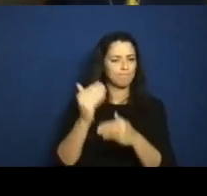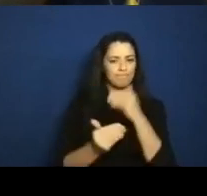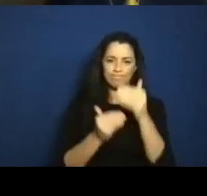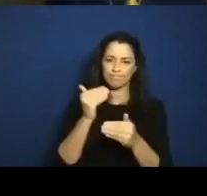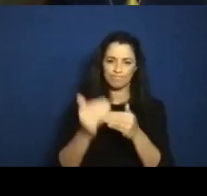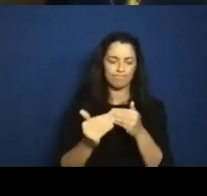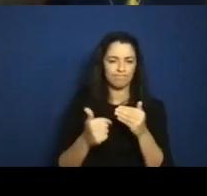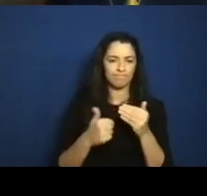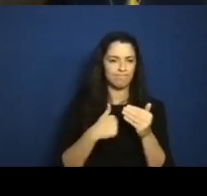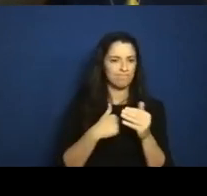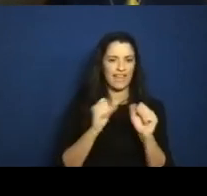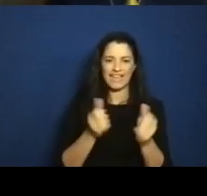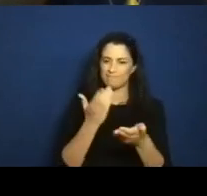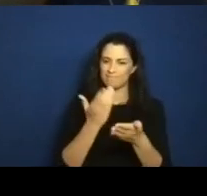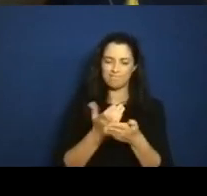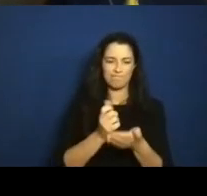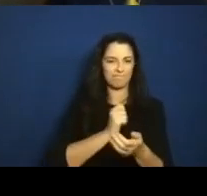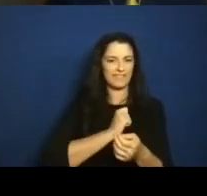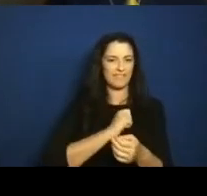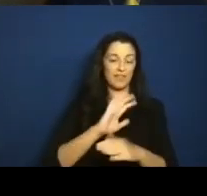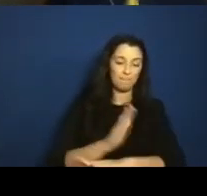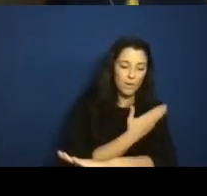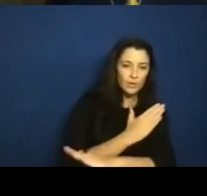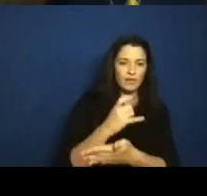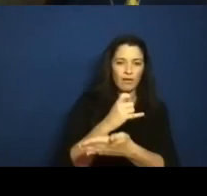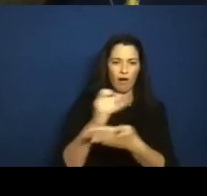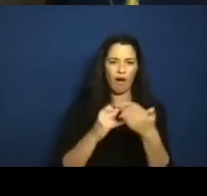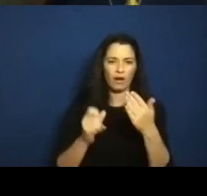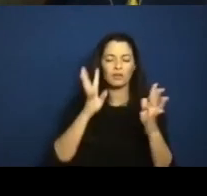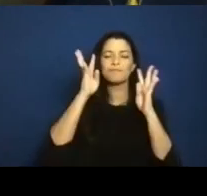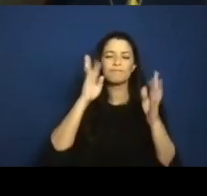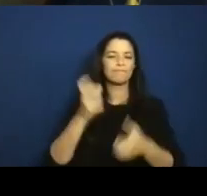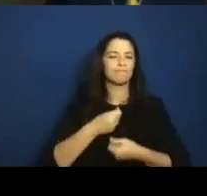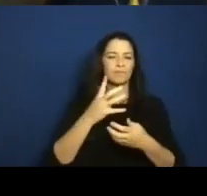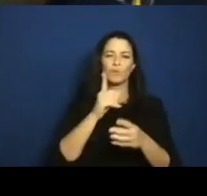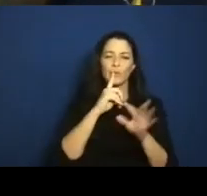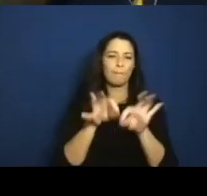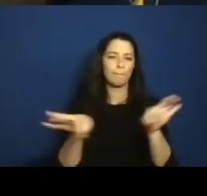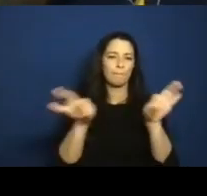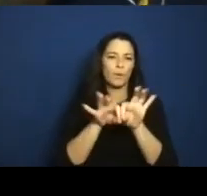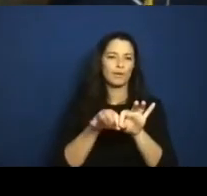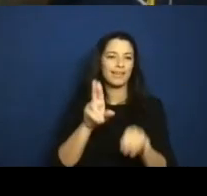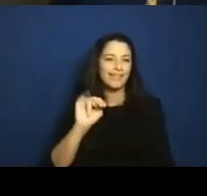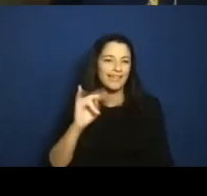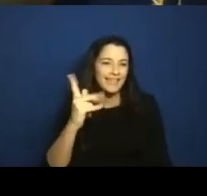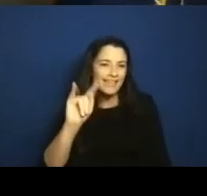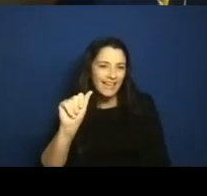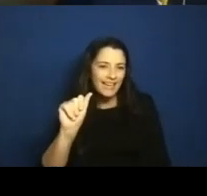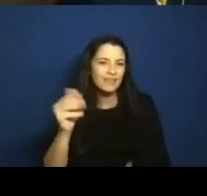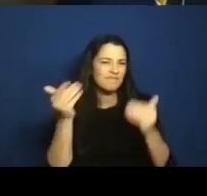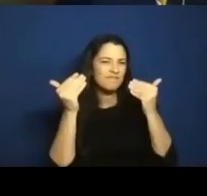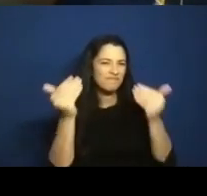fact that music and art and creative expression was an important part of that. Nikita, we'll start with you.